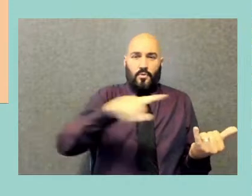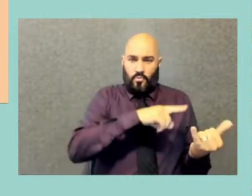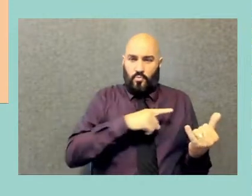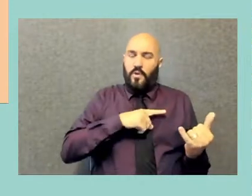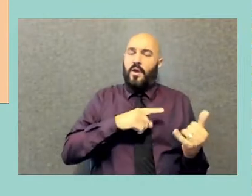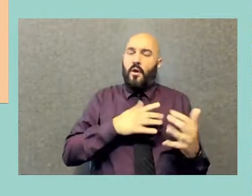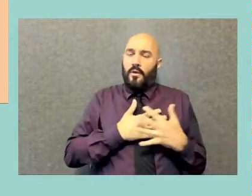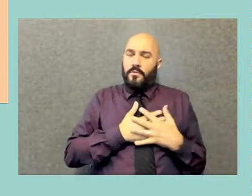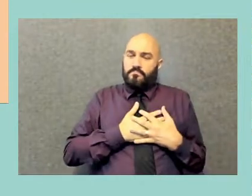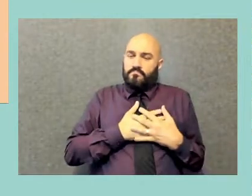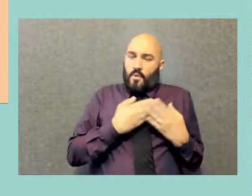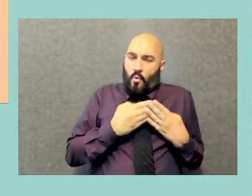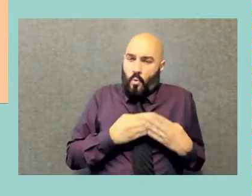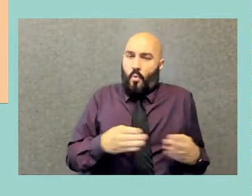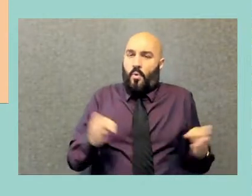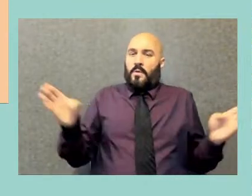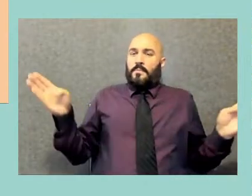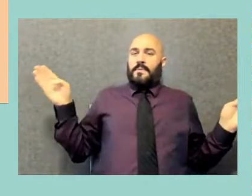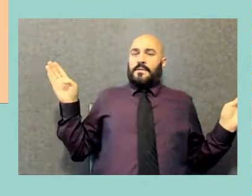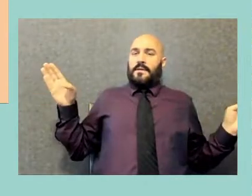opening. We are